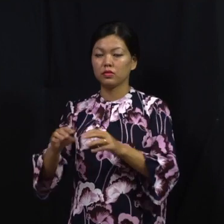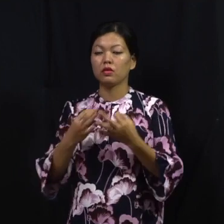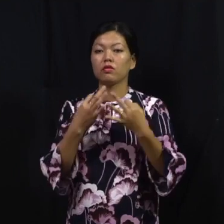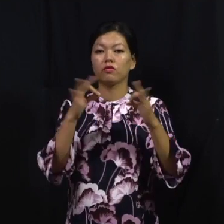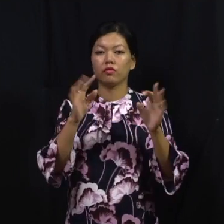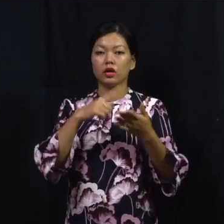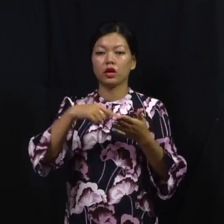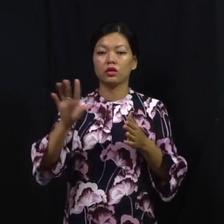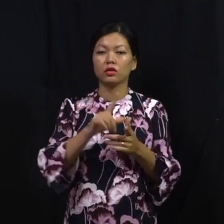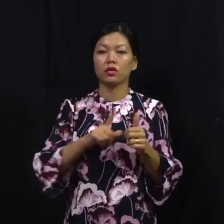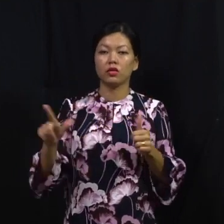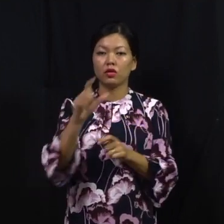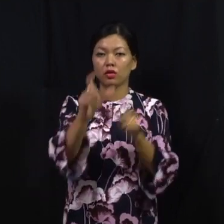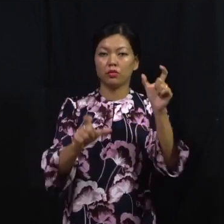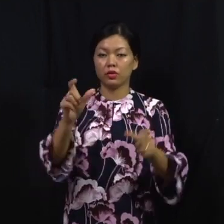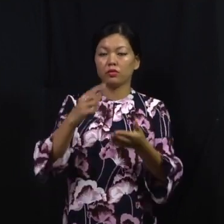the economic